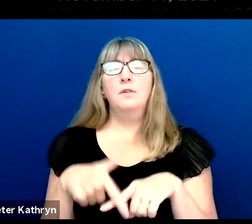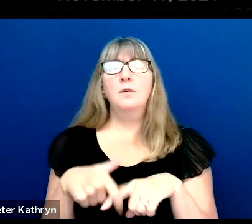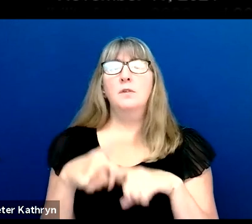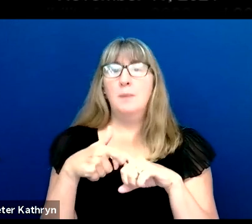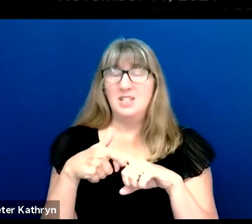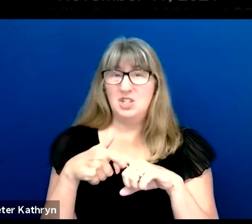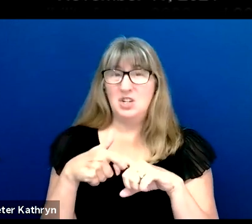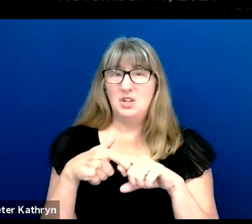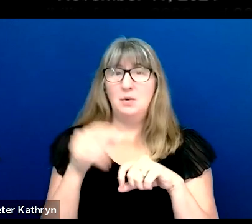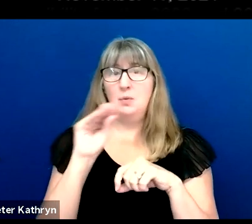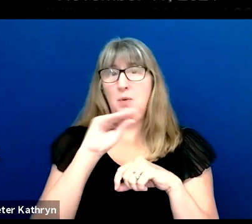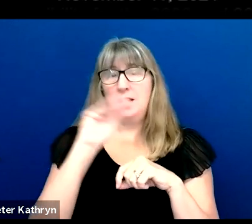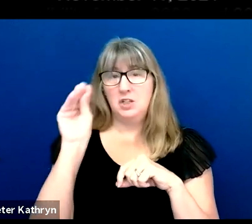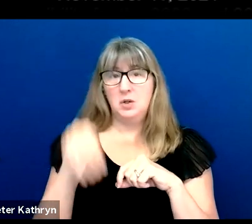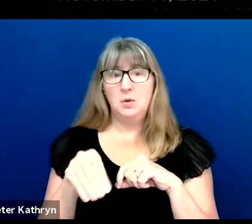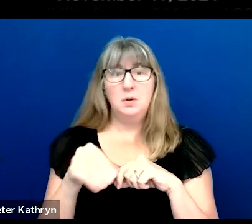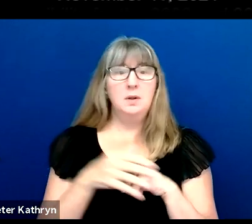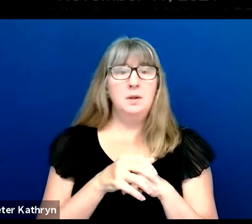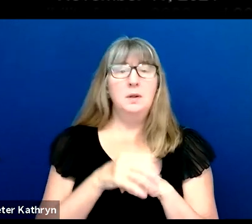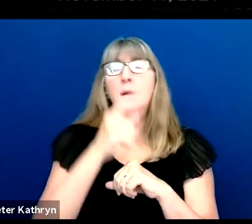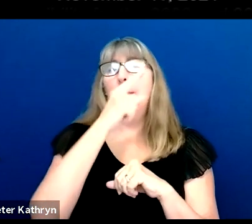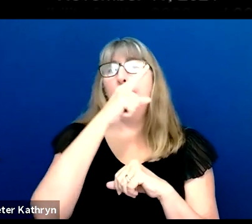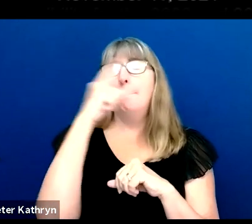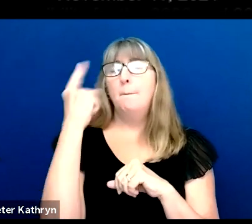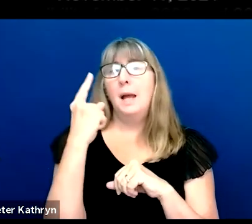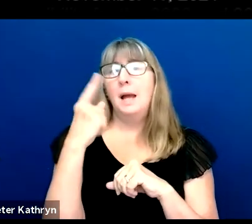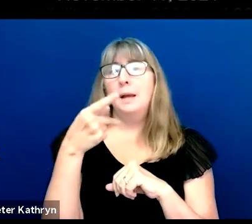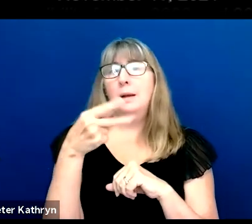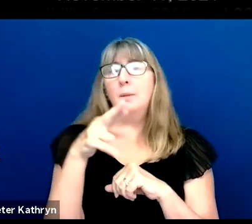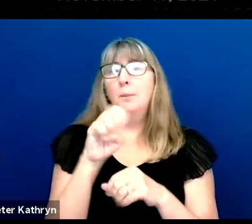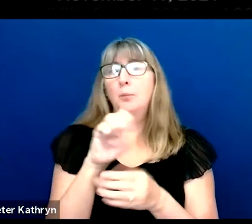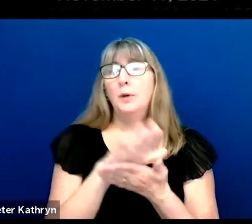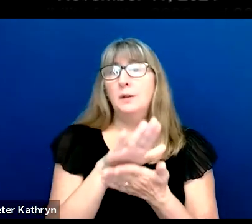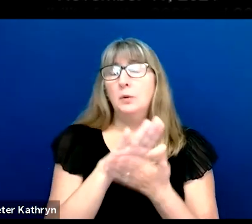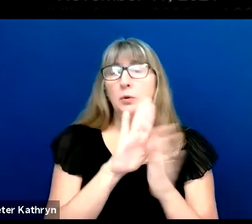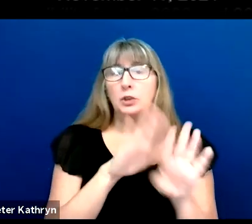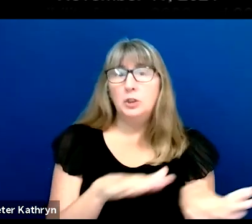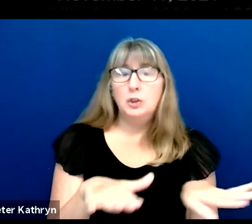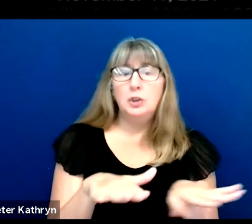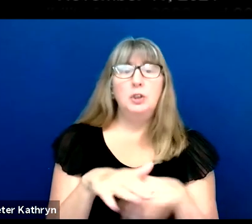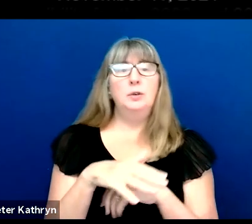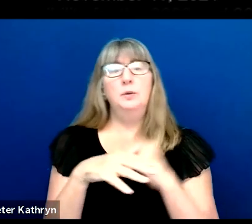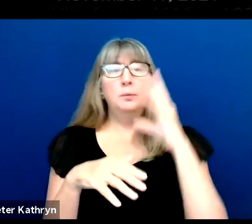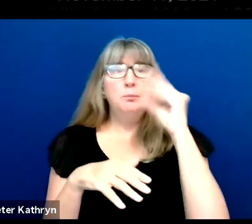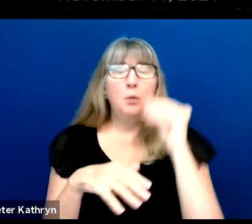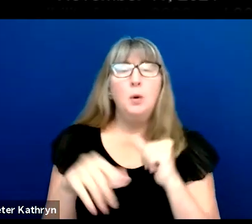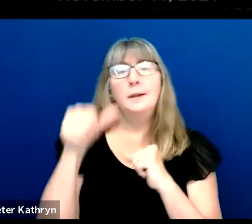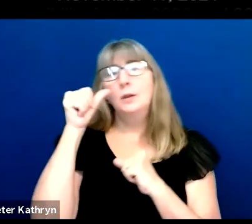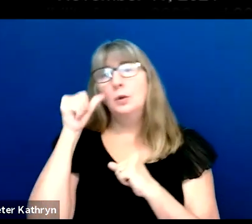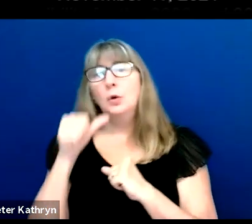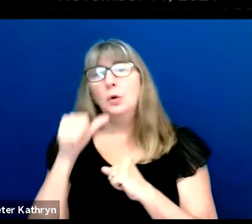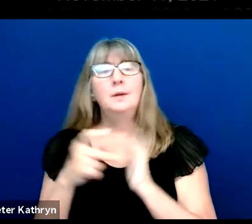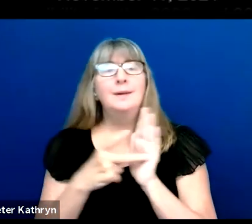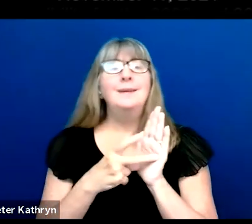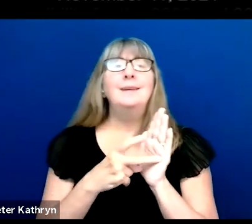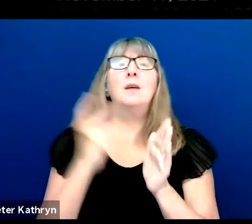of Black preschool children, Black preschool boys, Black preschool girls being well over double the